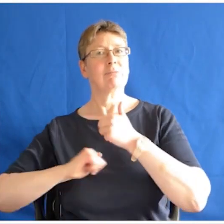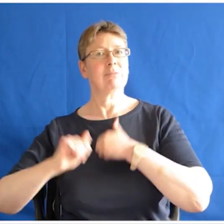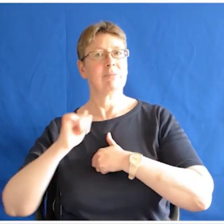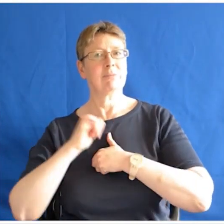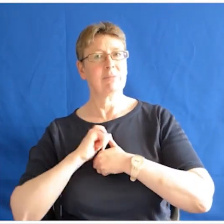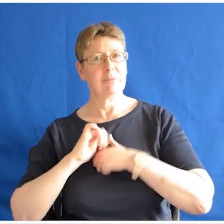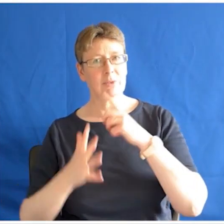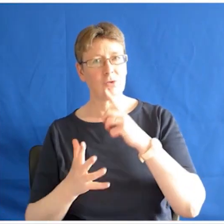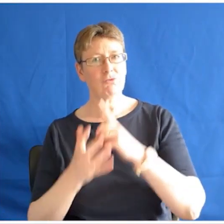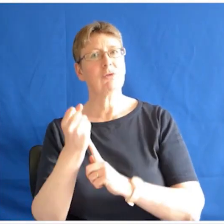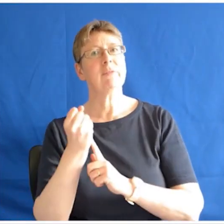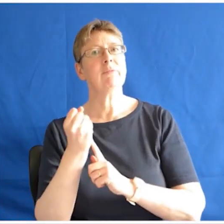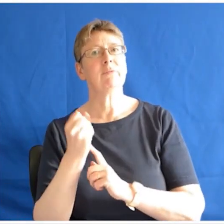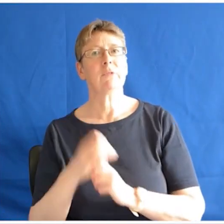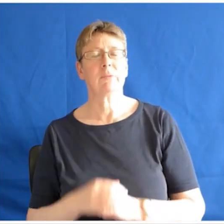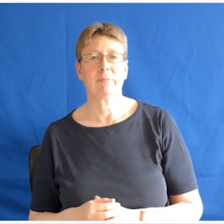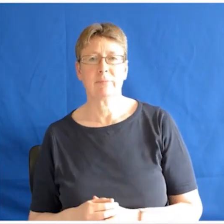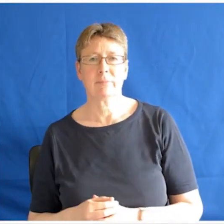sense of pride.